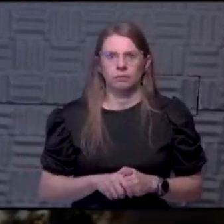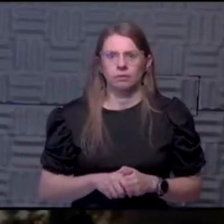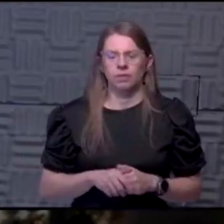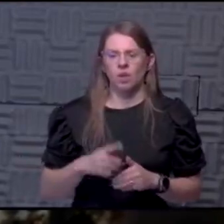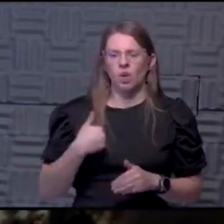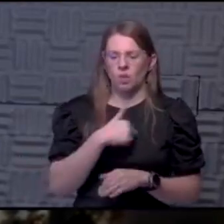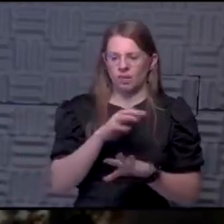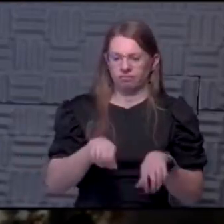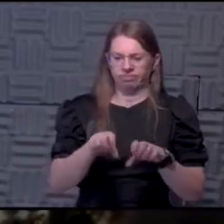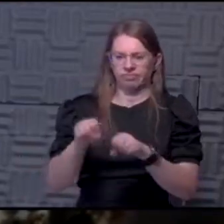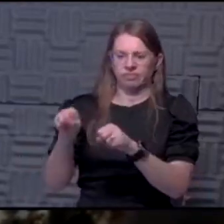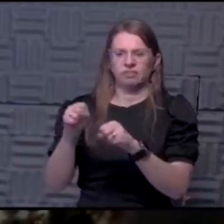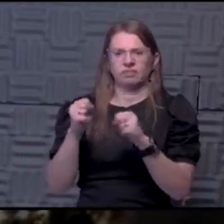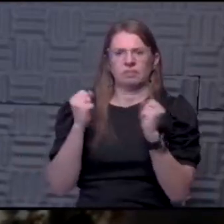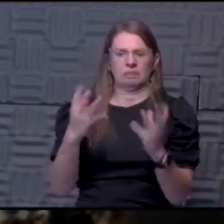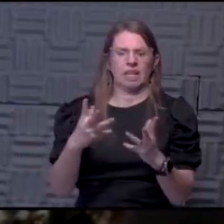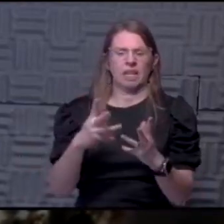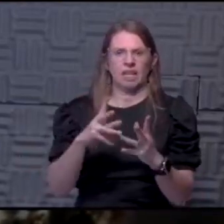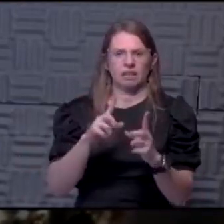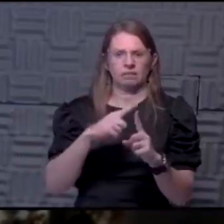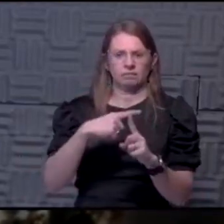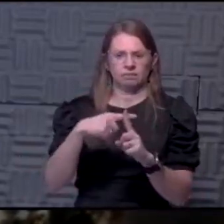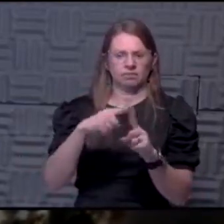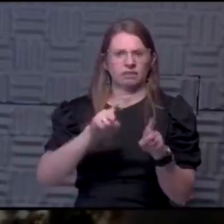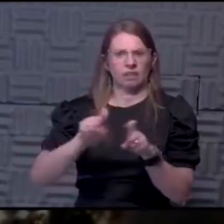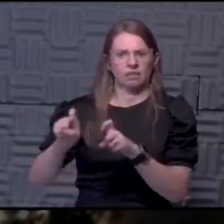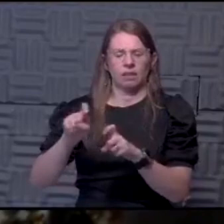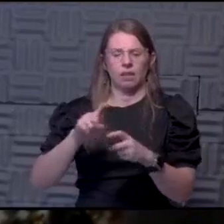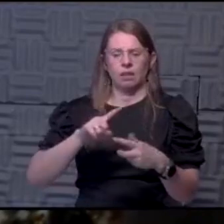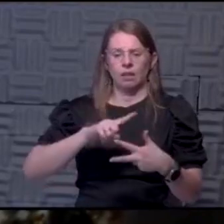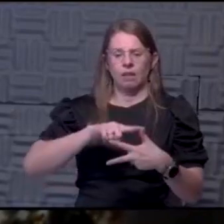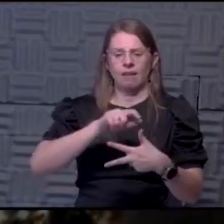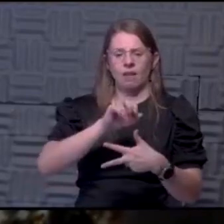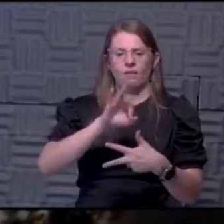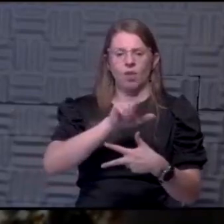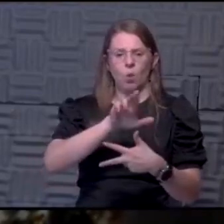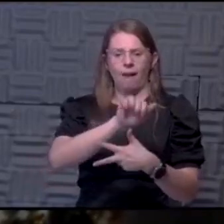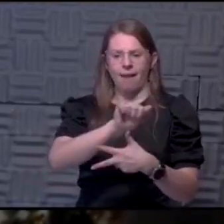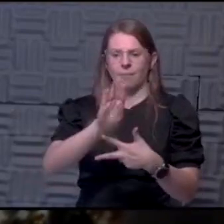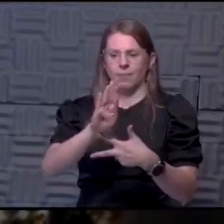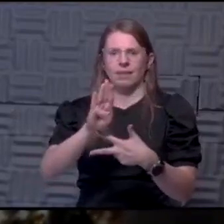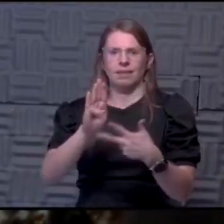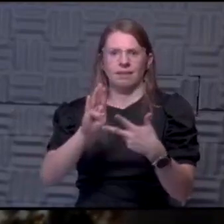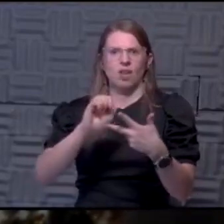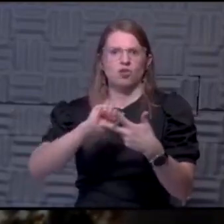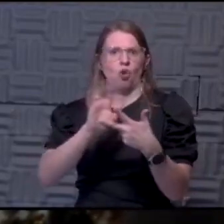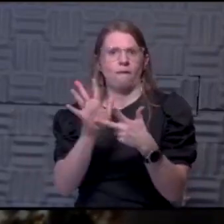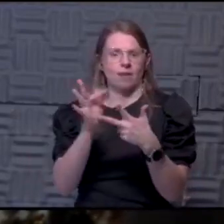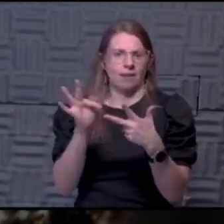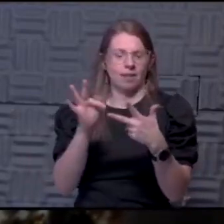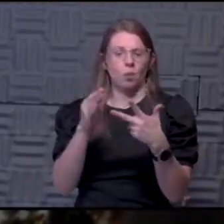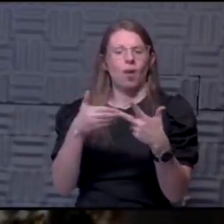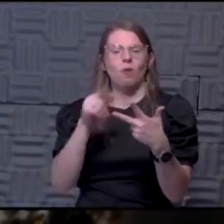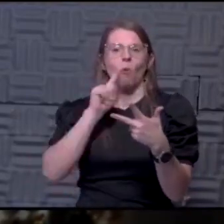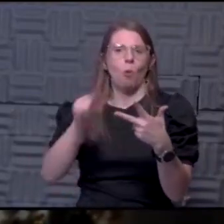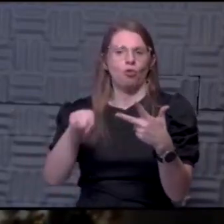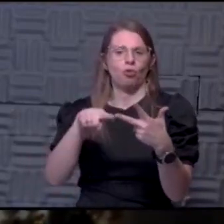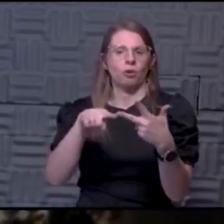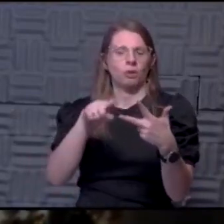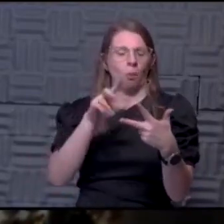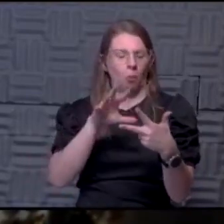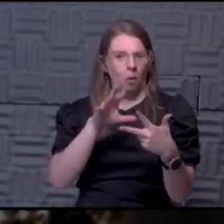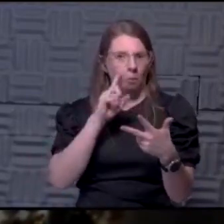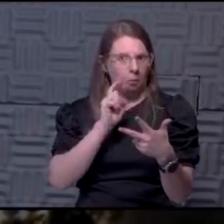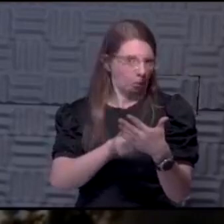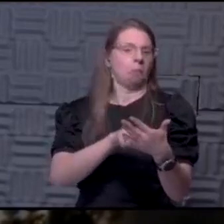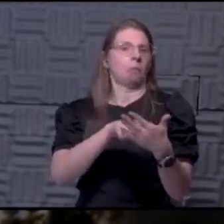test that tests for both influenza A and B and COVID-19 when a COVID-19 is ordered. So every now and again, we pick up an